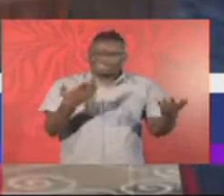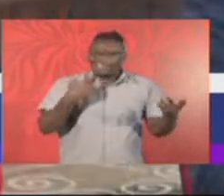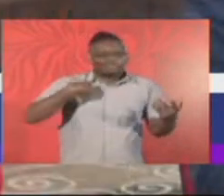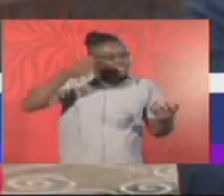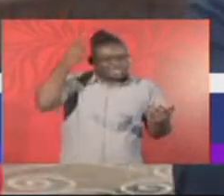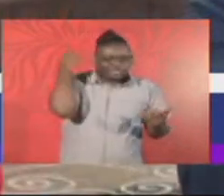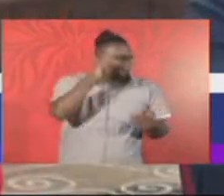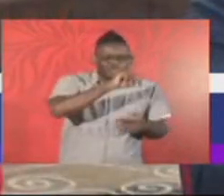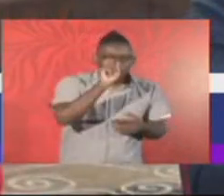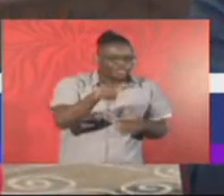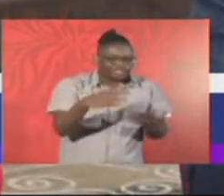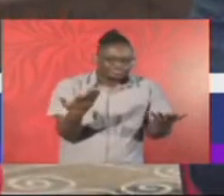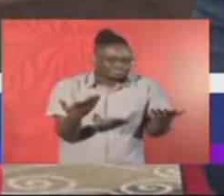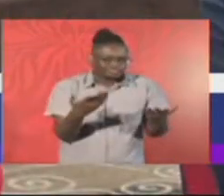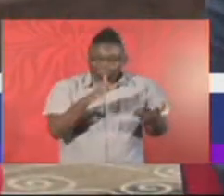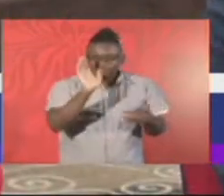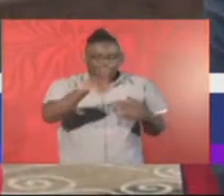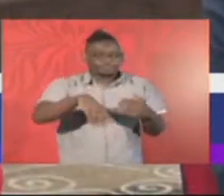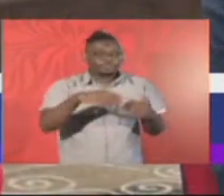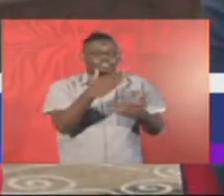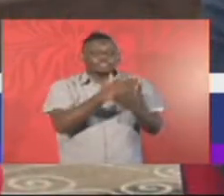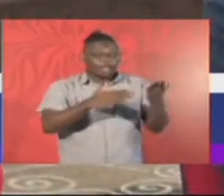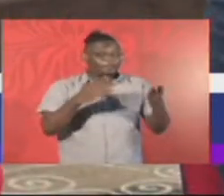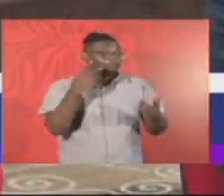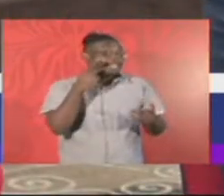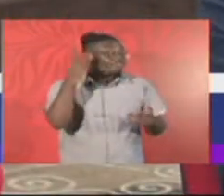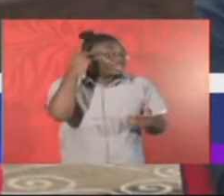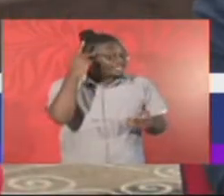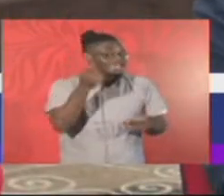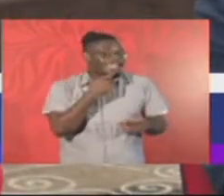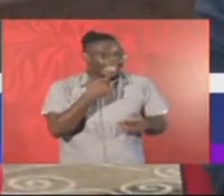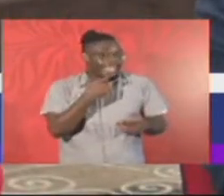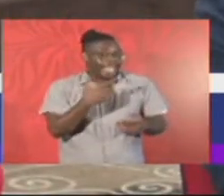Some parents have stated that they like the online platform. That's not a question.